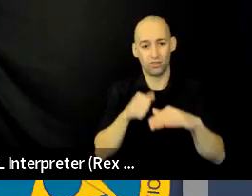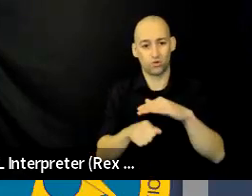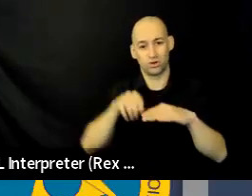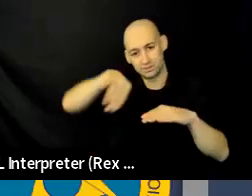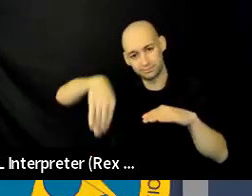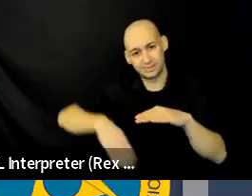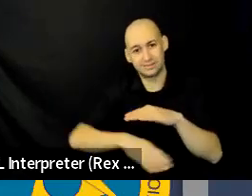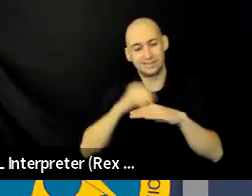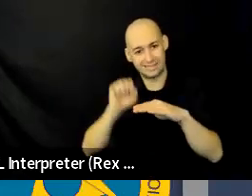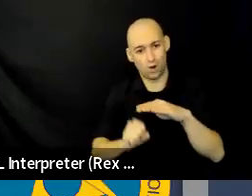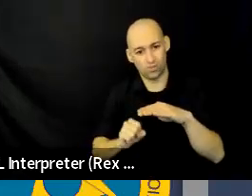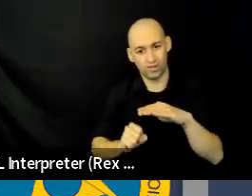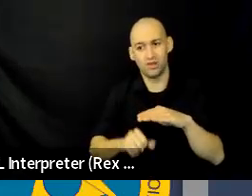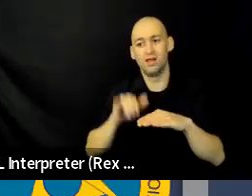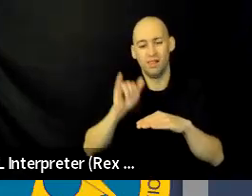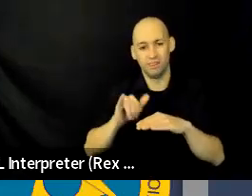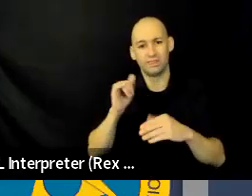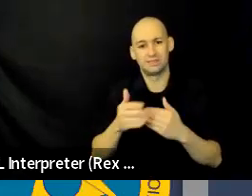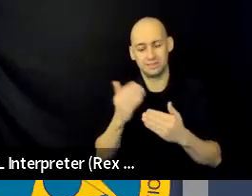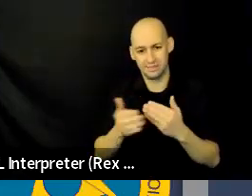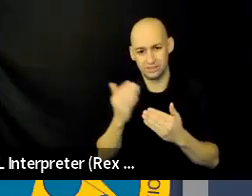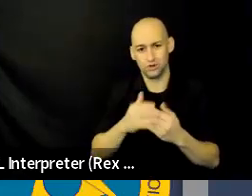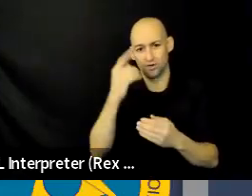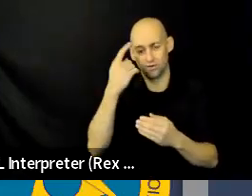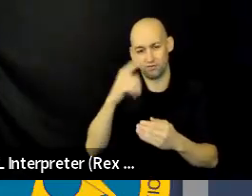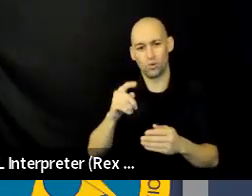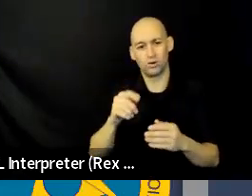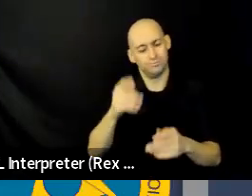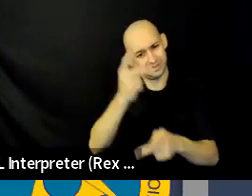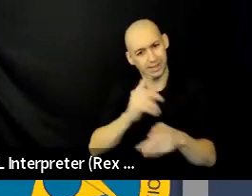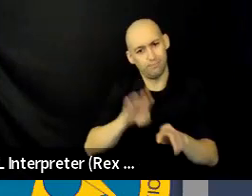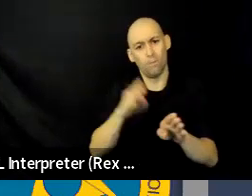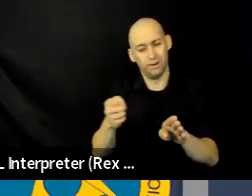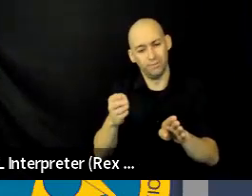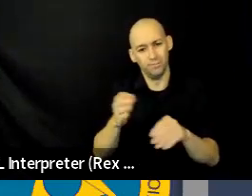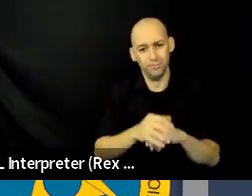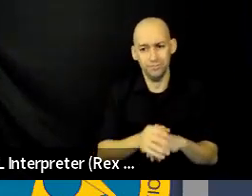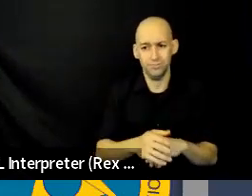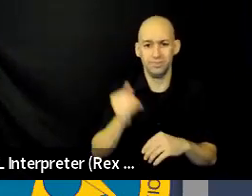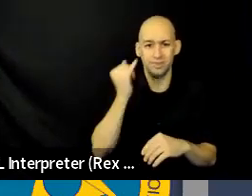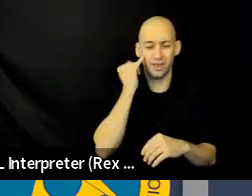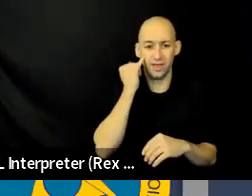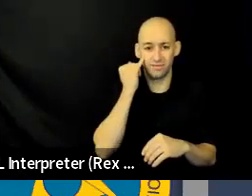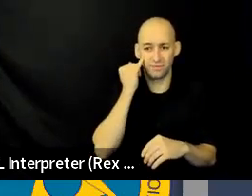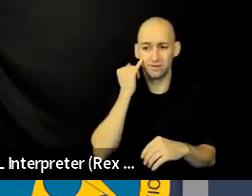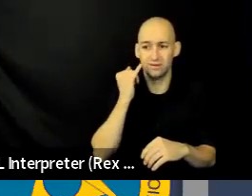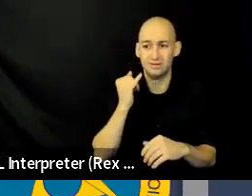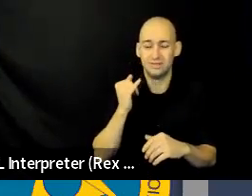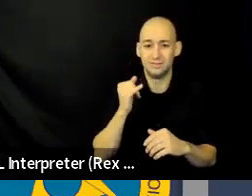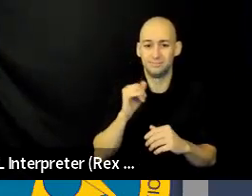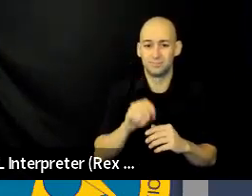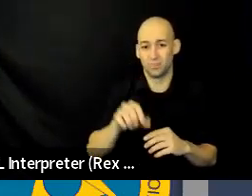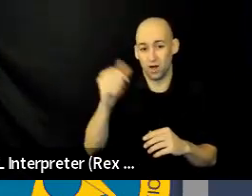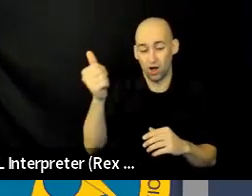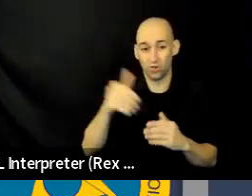an interchange, at the location where they're mentioning for an interchange. That would have really significant impacts in terms of continuing to access the